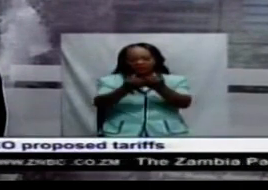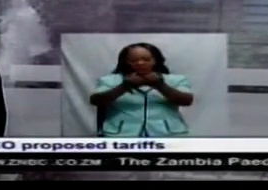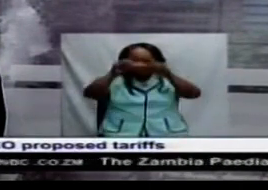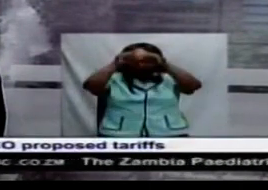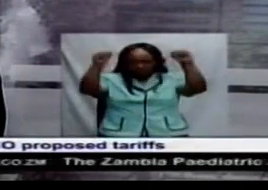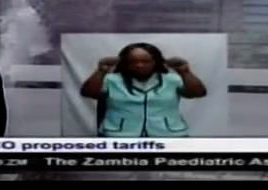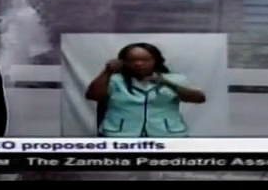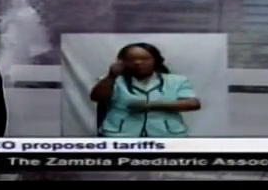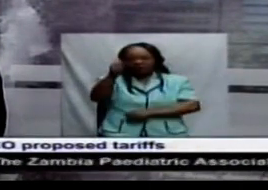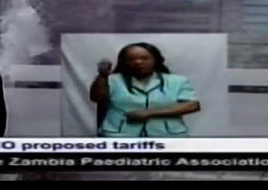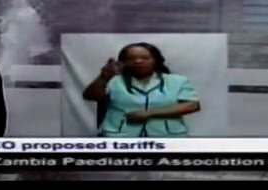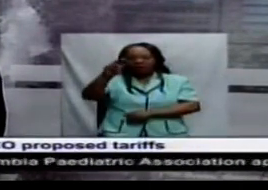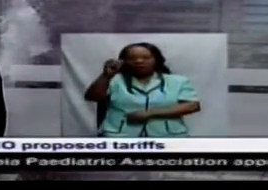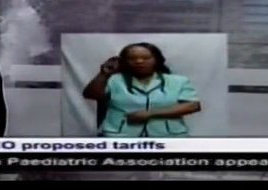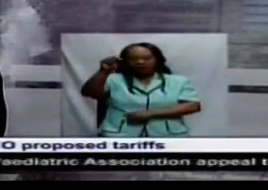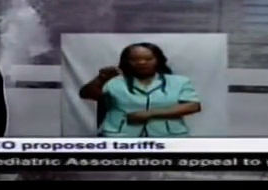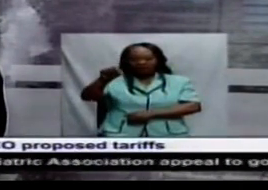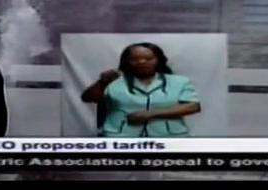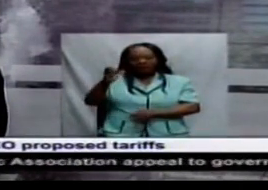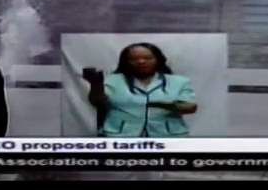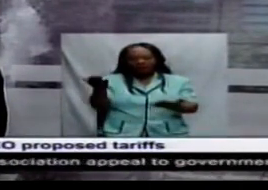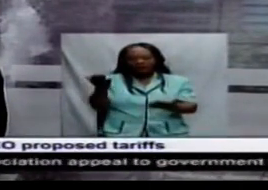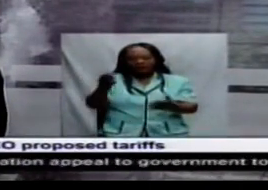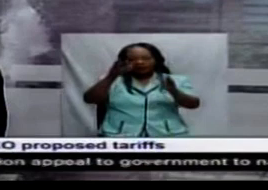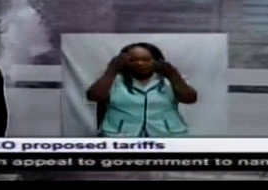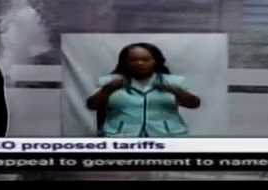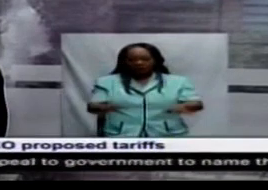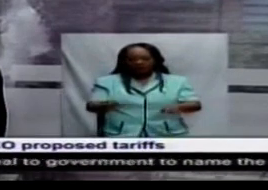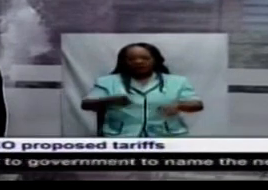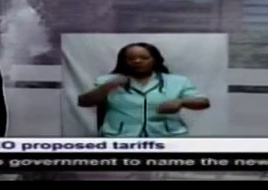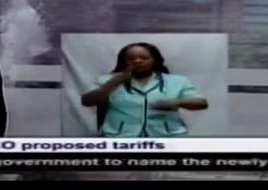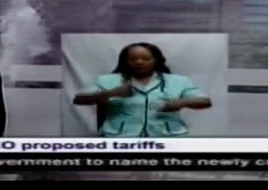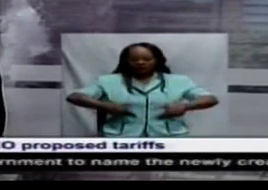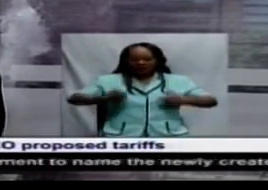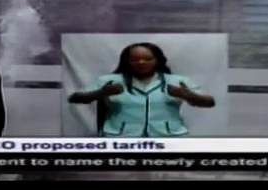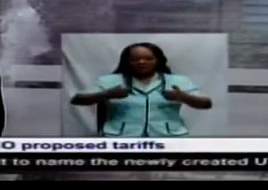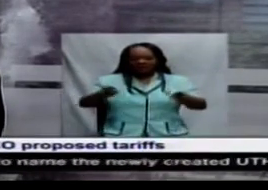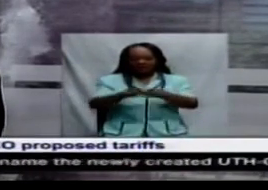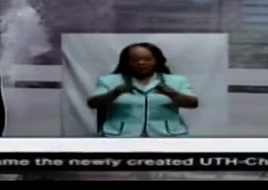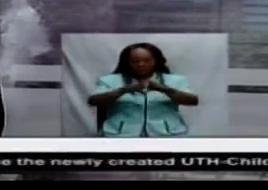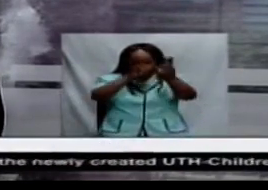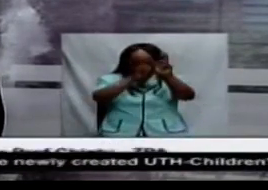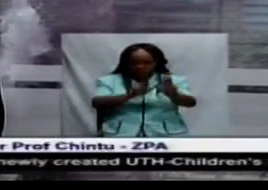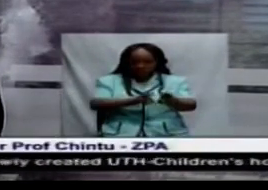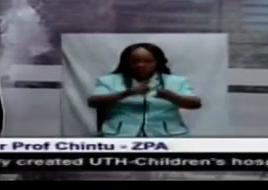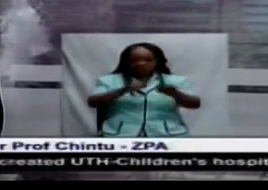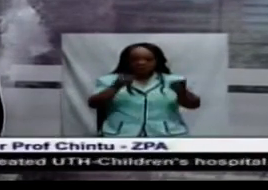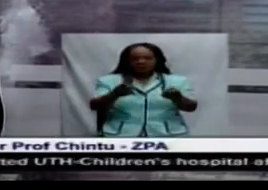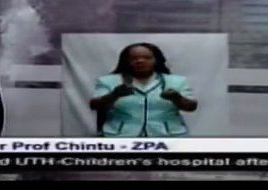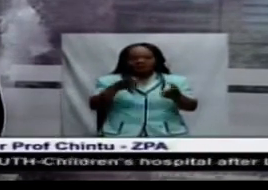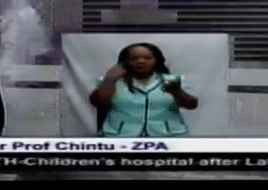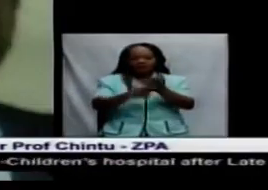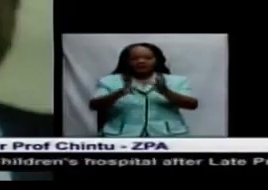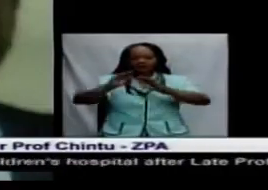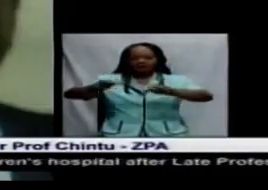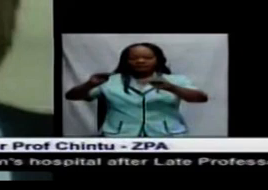Aaron Mujajati said the medical fraternity has lost an icon whose life will continue to live on through the many doctors he taught.